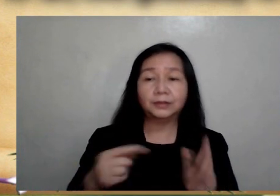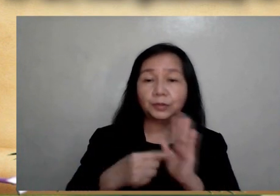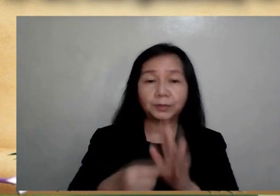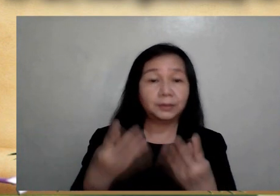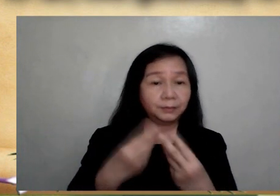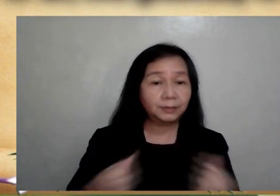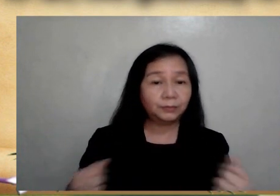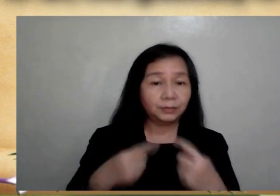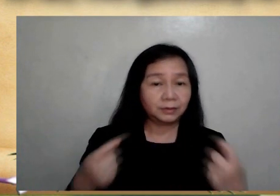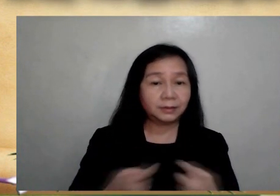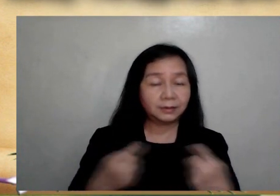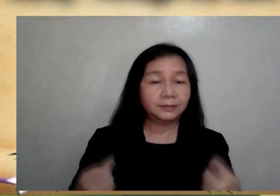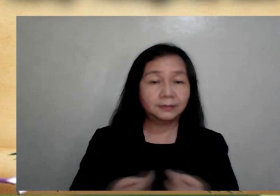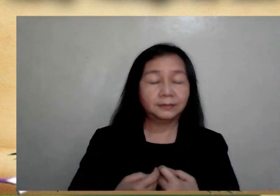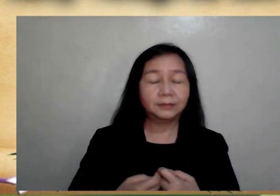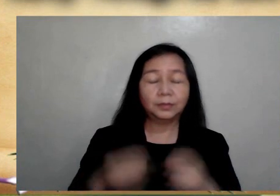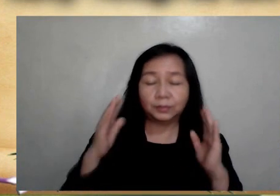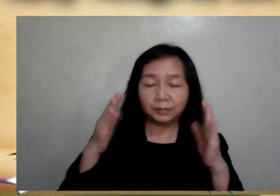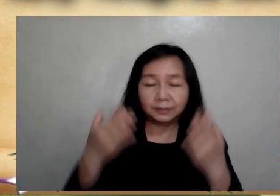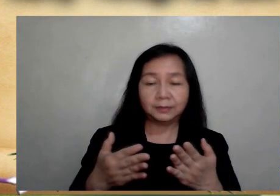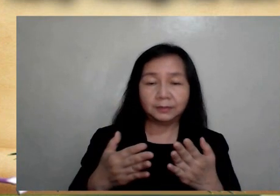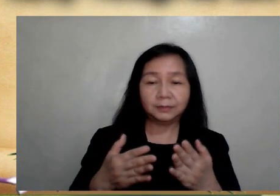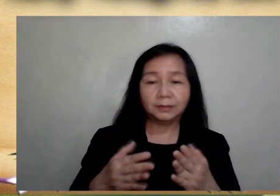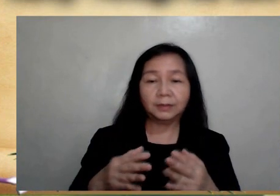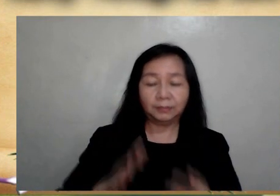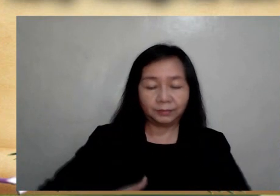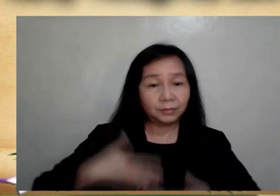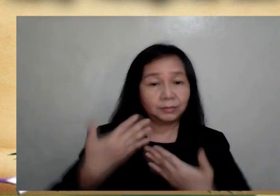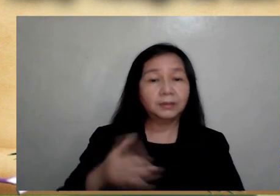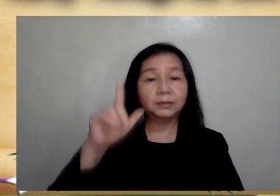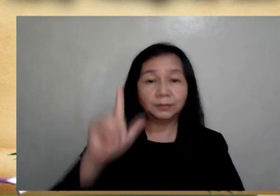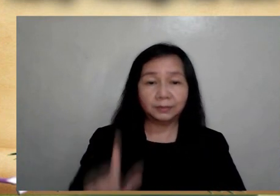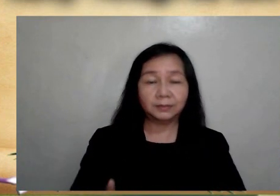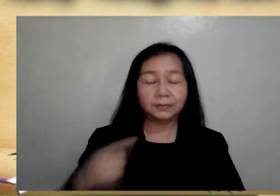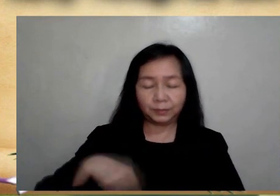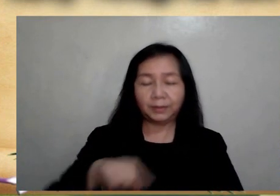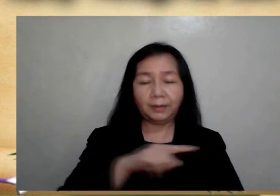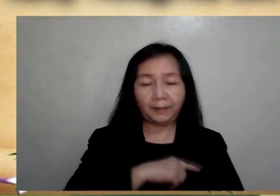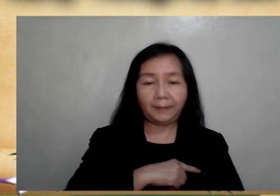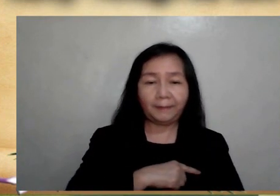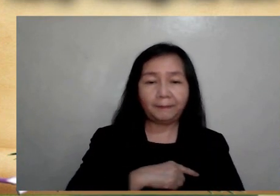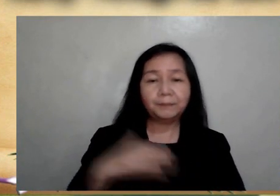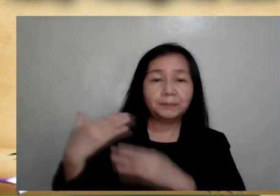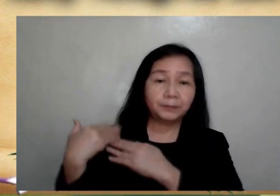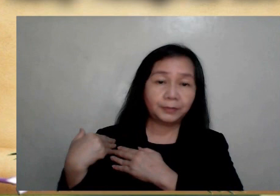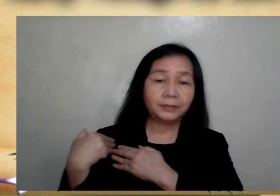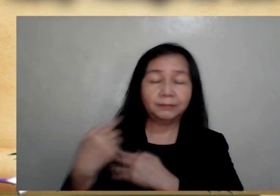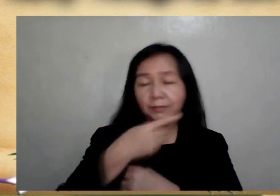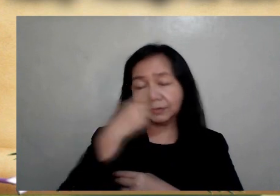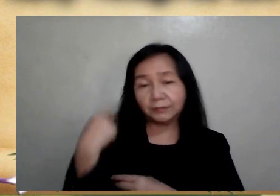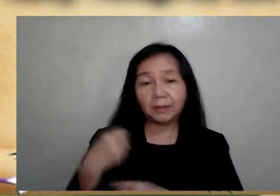sin, look graciously on this confession of our lowliness, that we who are bowed down by